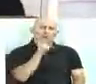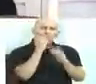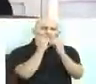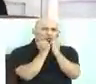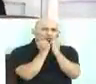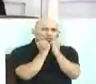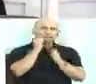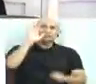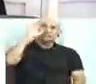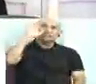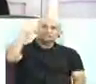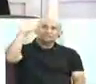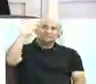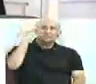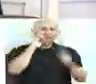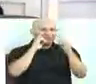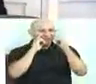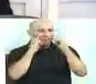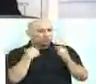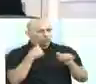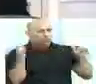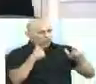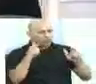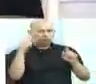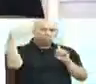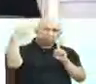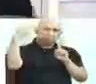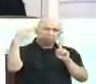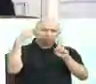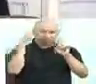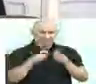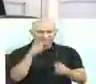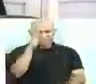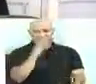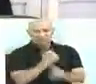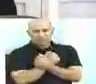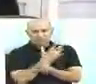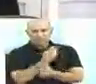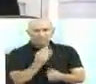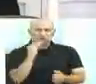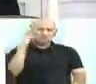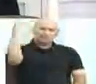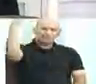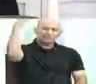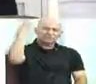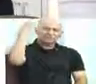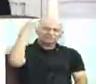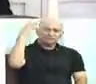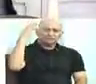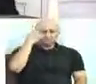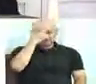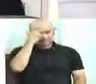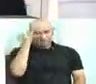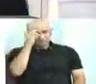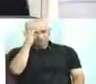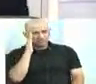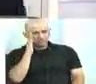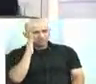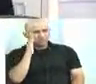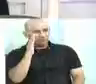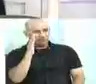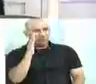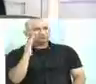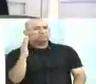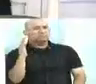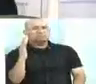the eyes of God, and we are all in need of God's love and grace. Because God is so